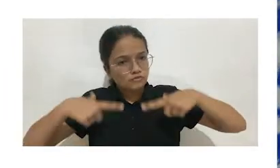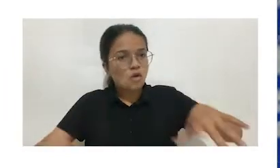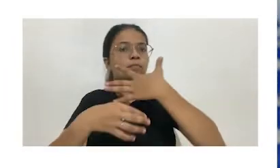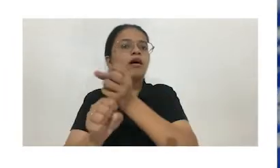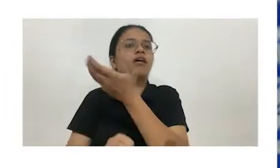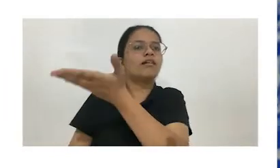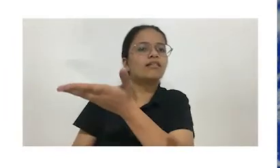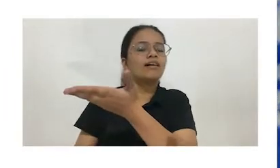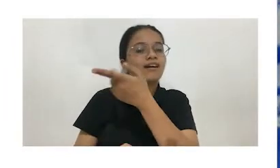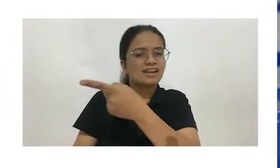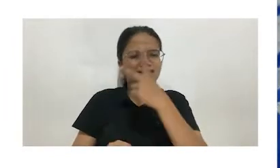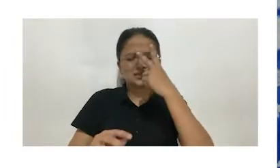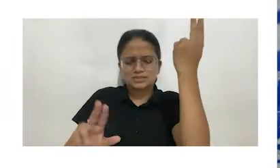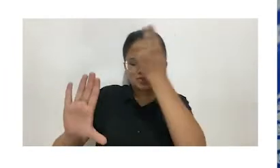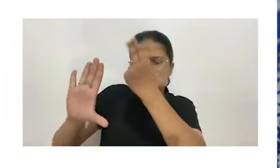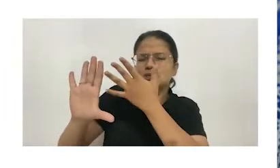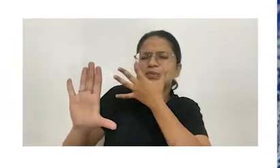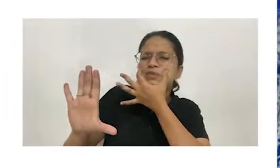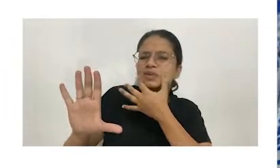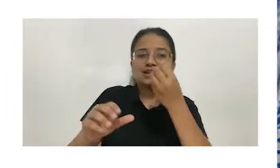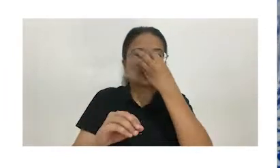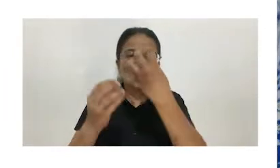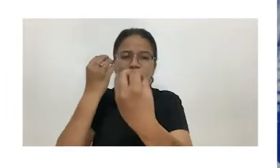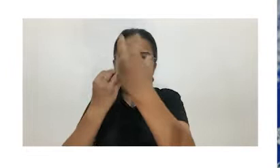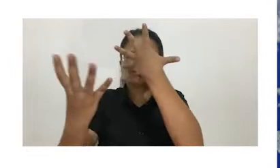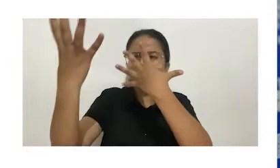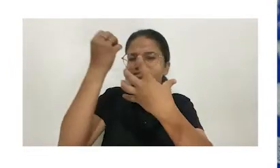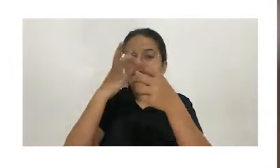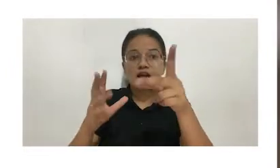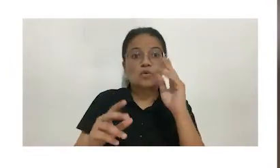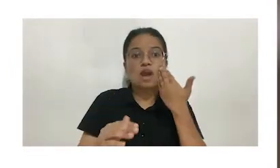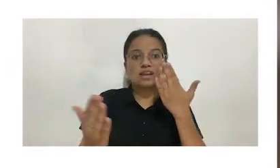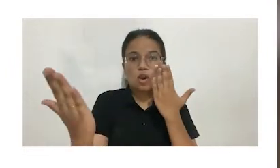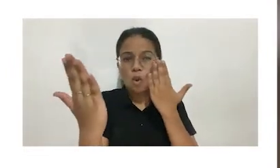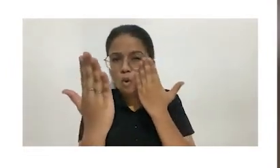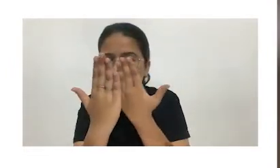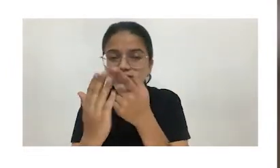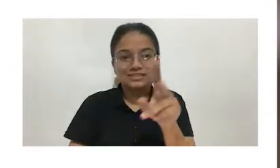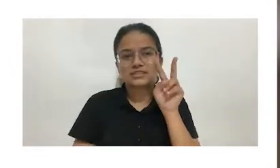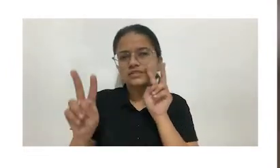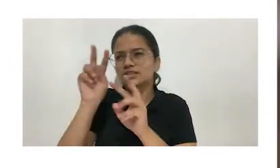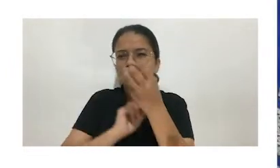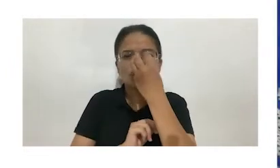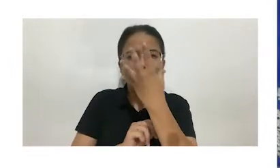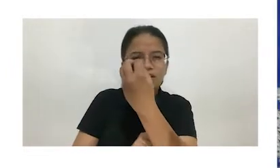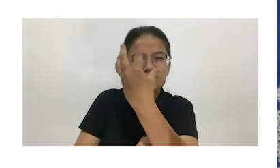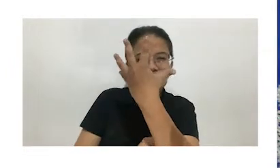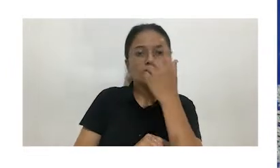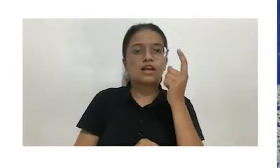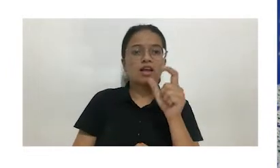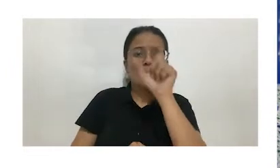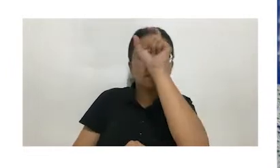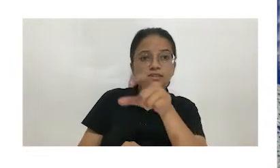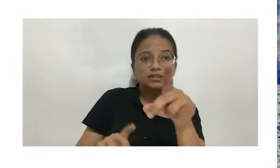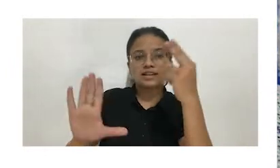see these patterns of these swirling vines and beautiful sunflowers, but when you look closely at the sunflower, you can actually